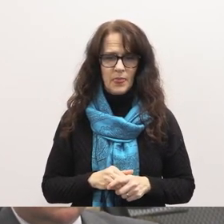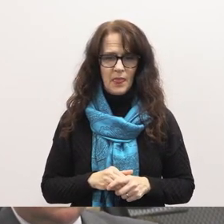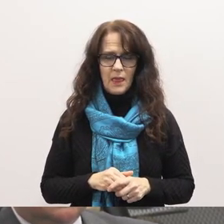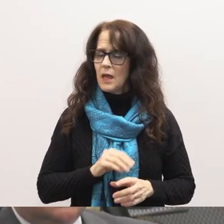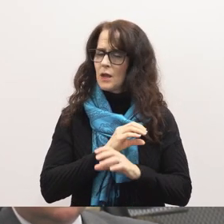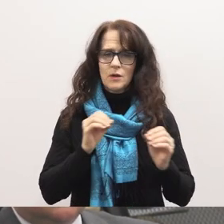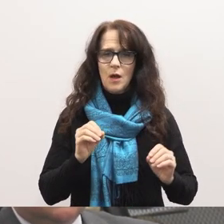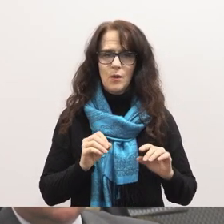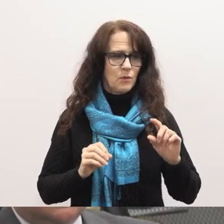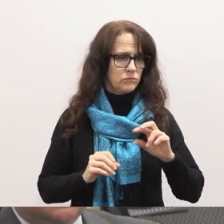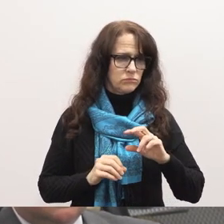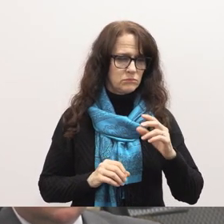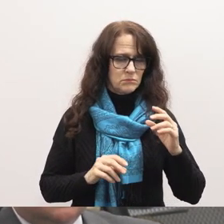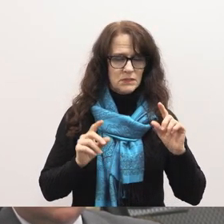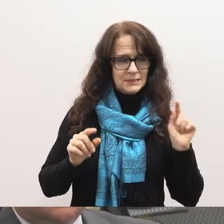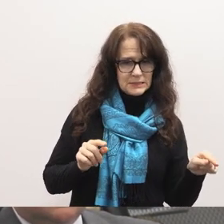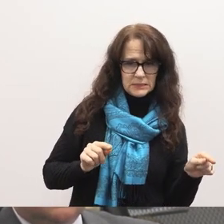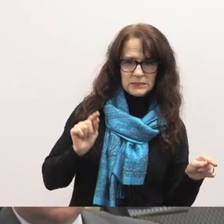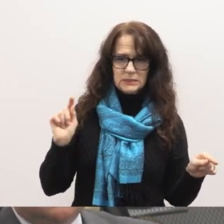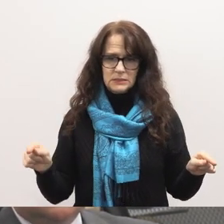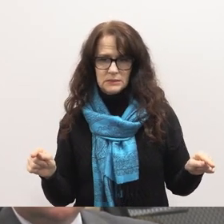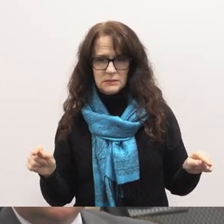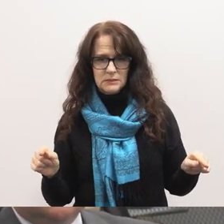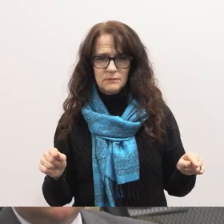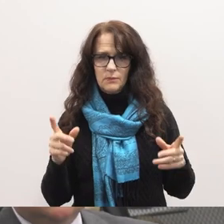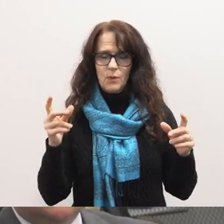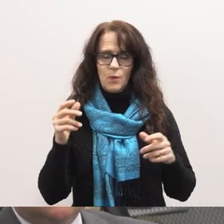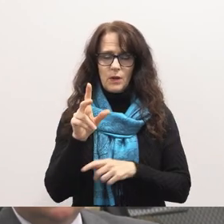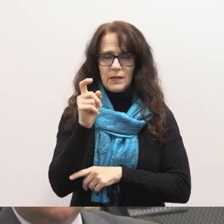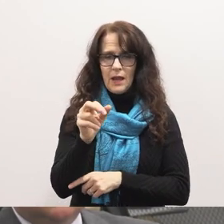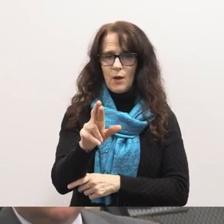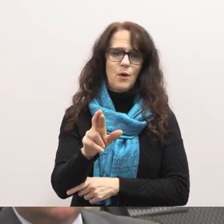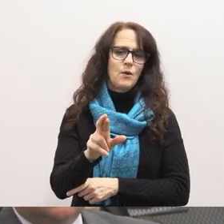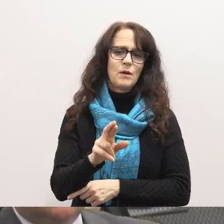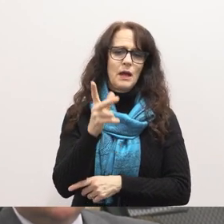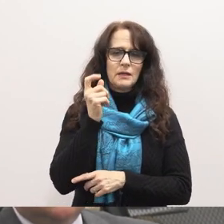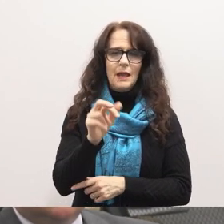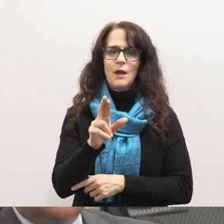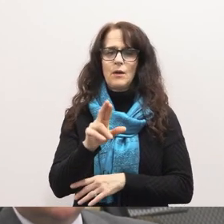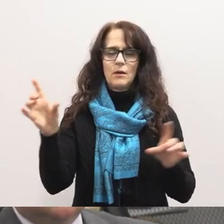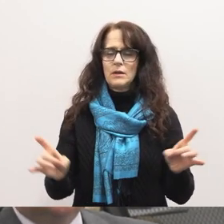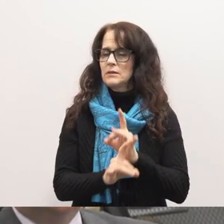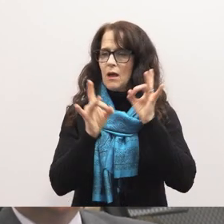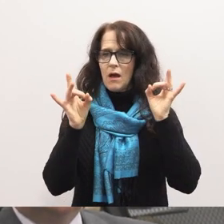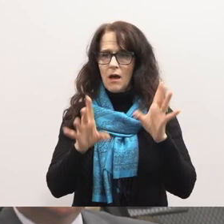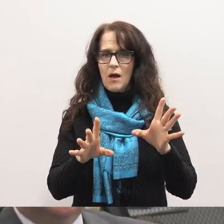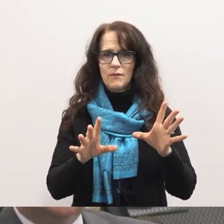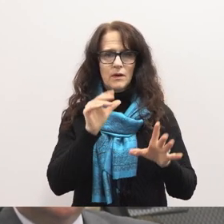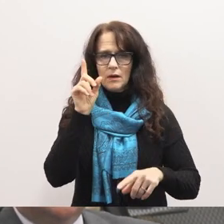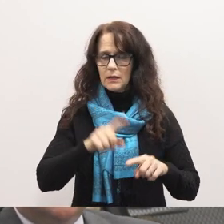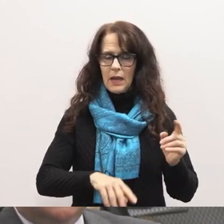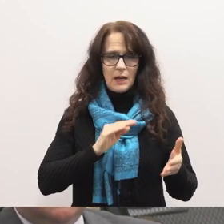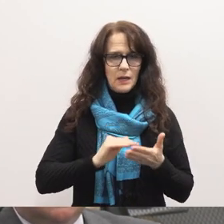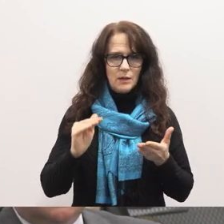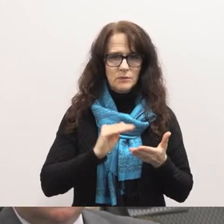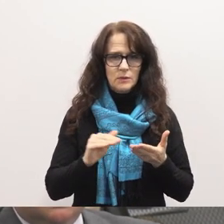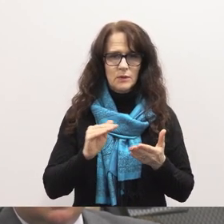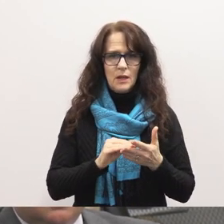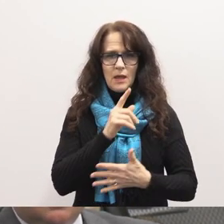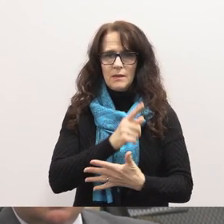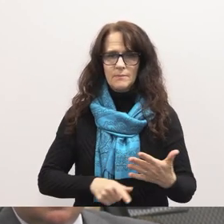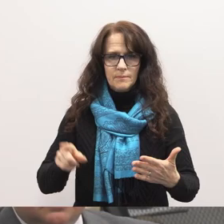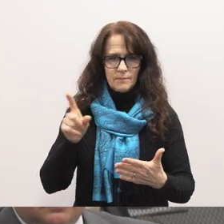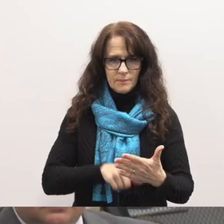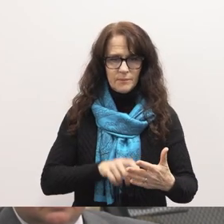There are no two sides when it comes to fighting terror. Terror is terror. It's horrific, inexcusable, and needs to be condemned as